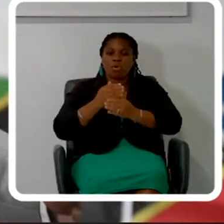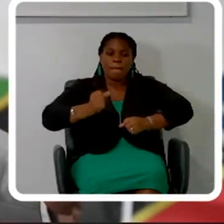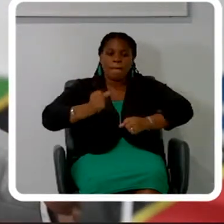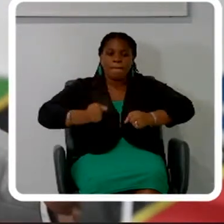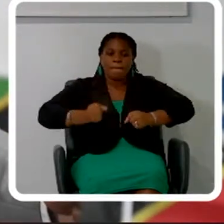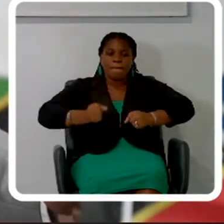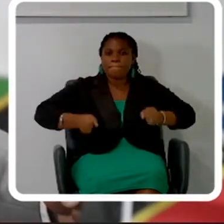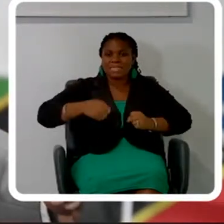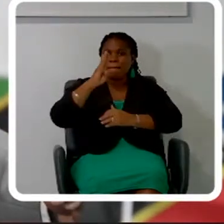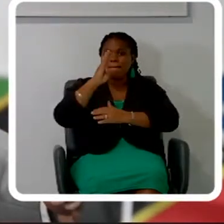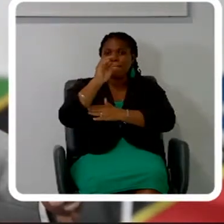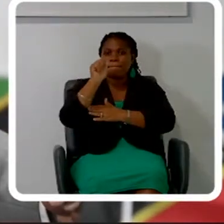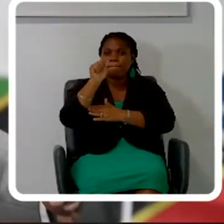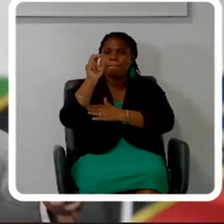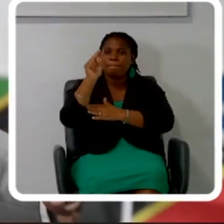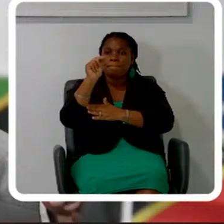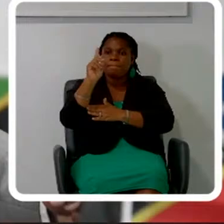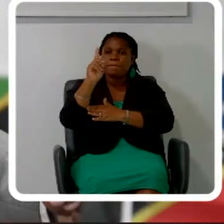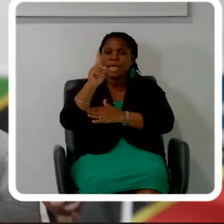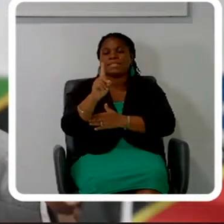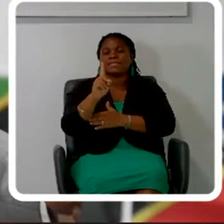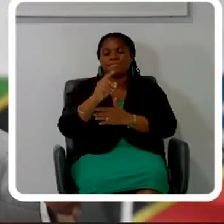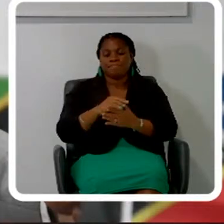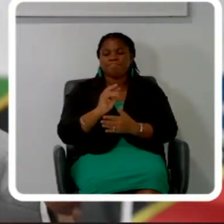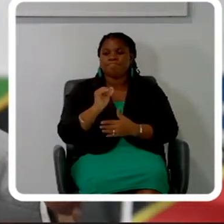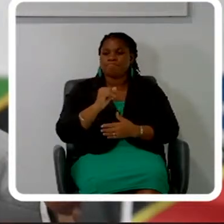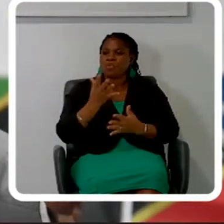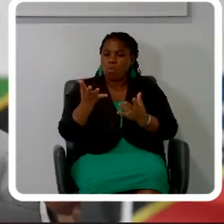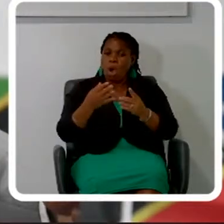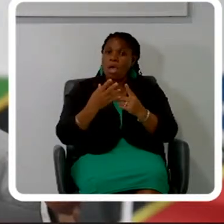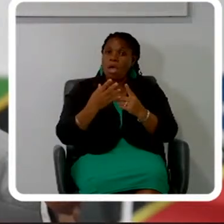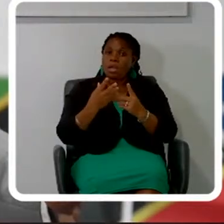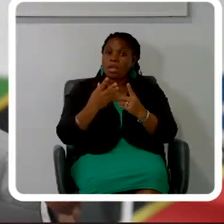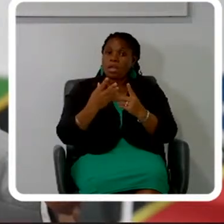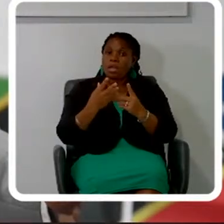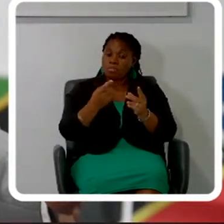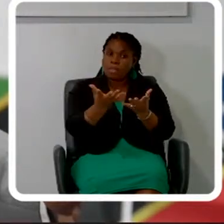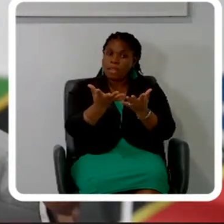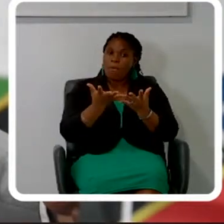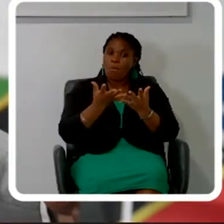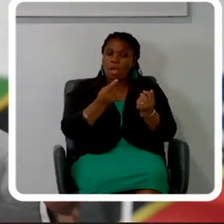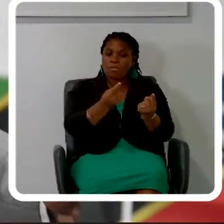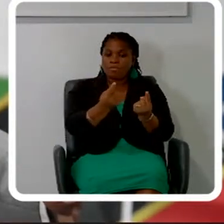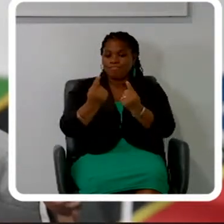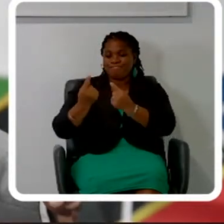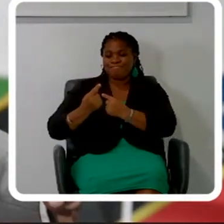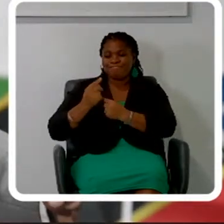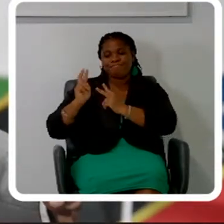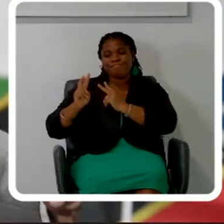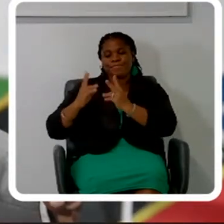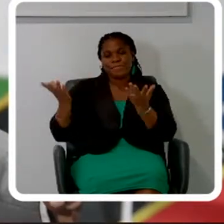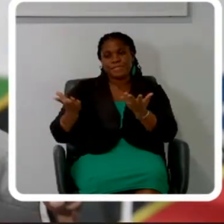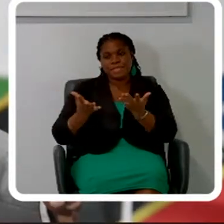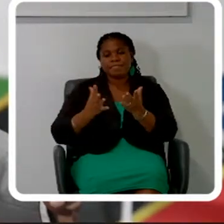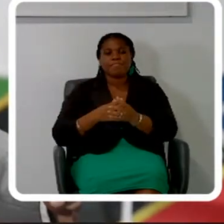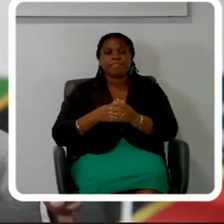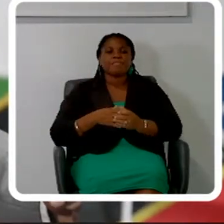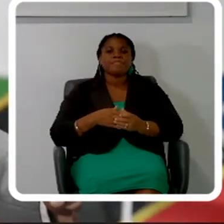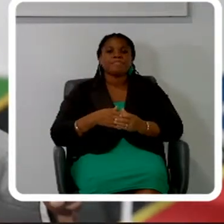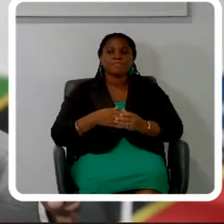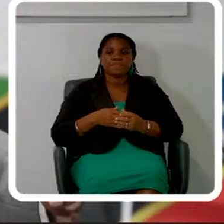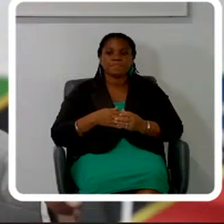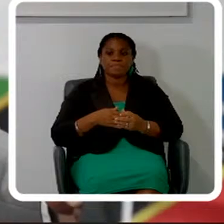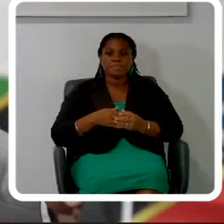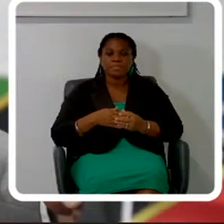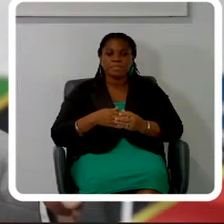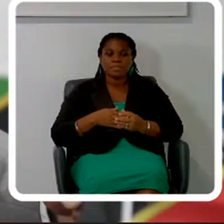want to partner with us on that end. But I can tell you that it was an amazing, amazing performance. And